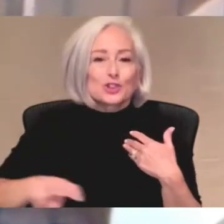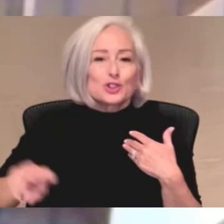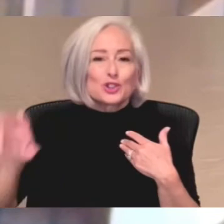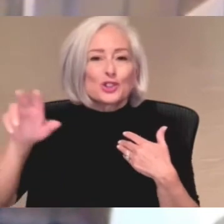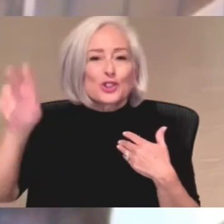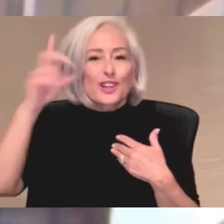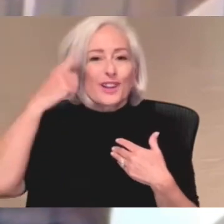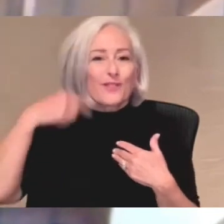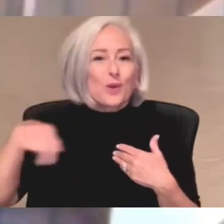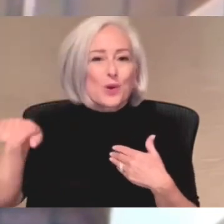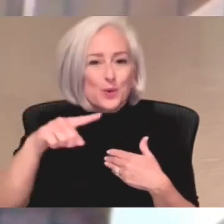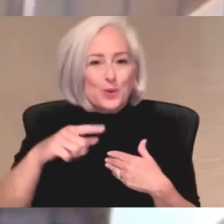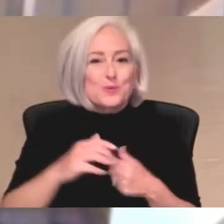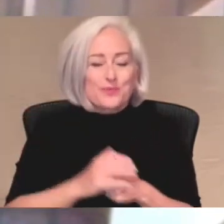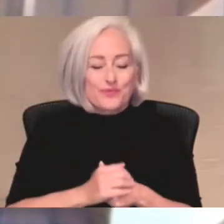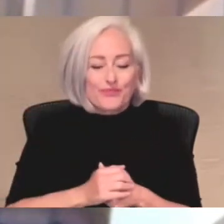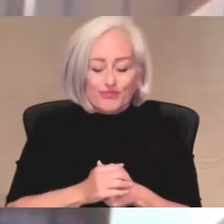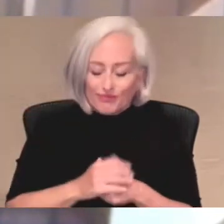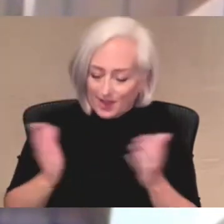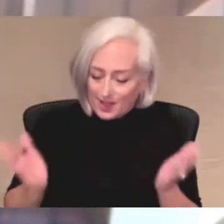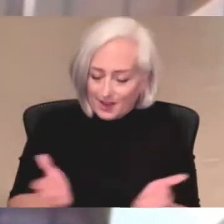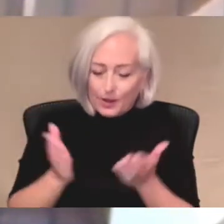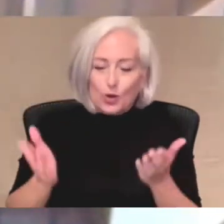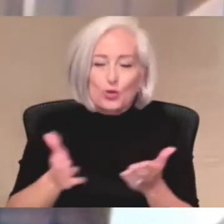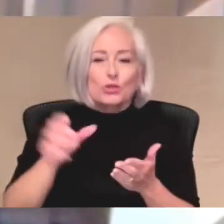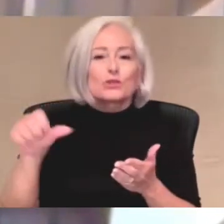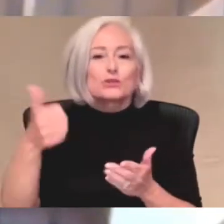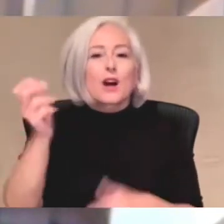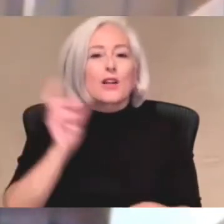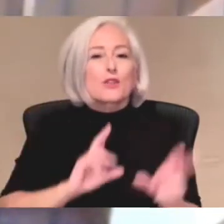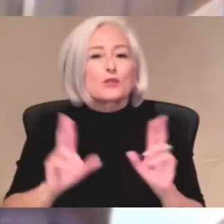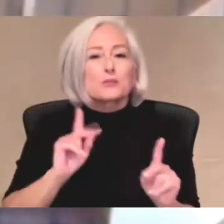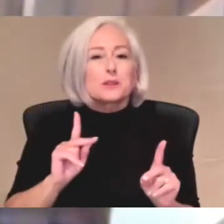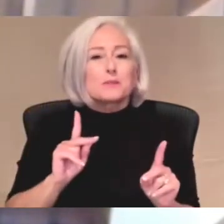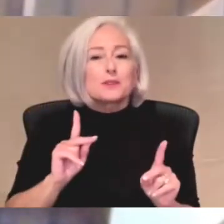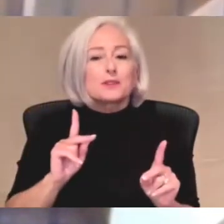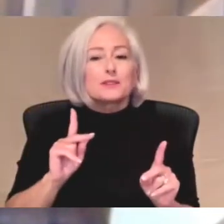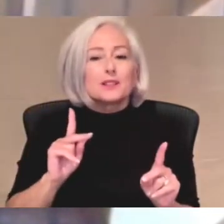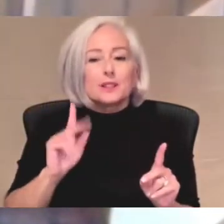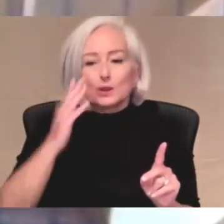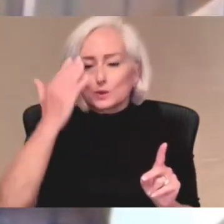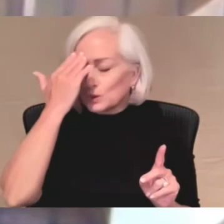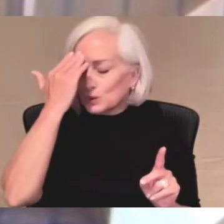just encourage others that this is a new